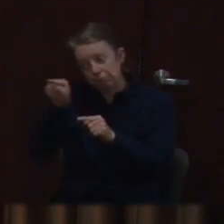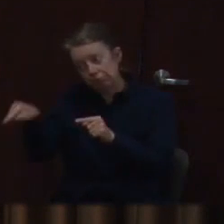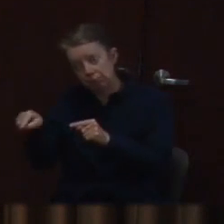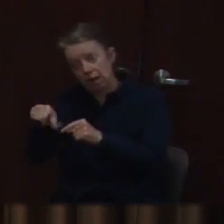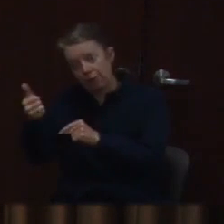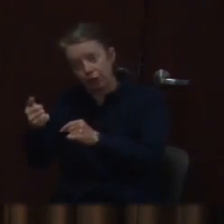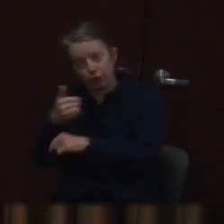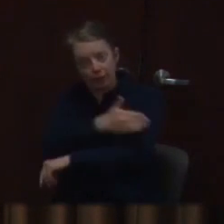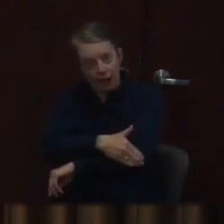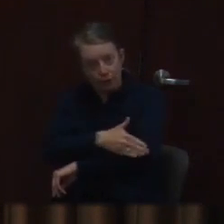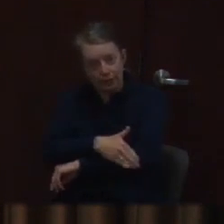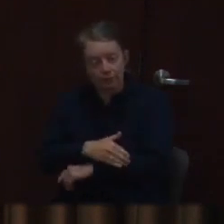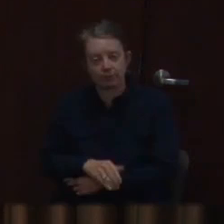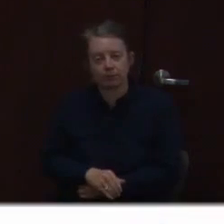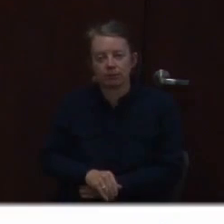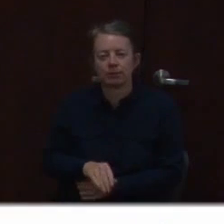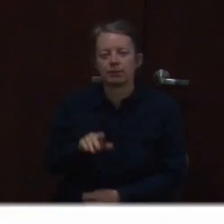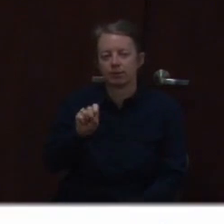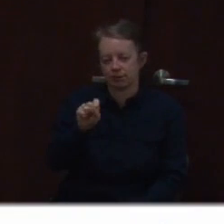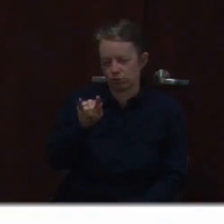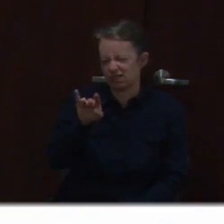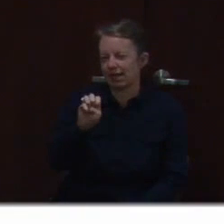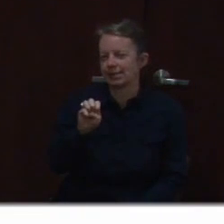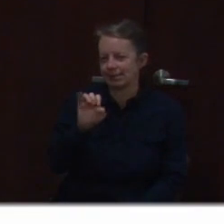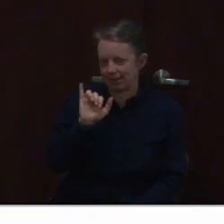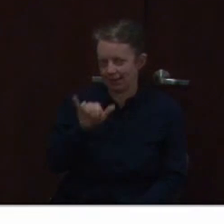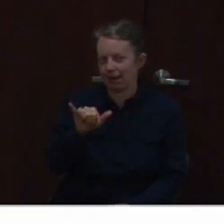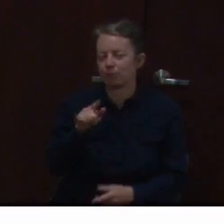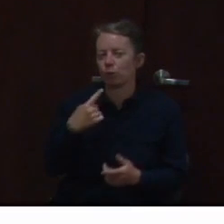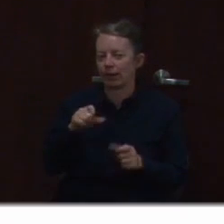numbers that you're seeing on that slide, and